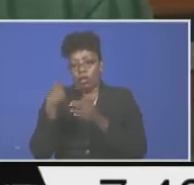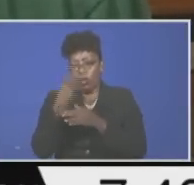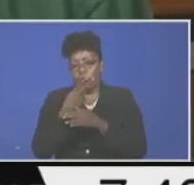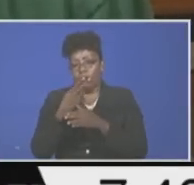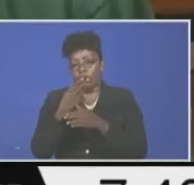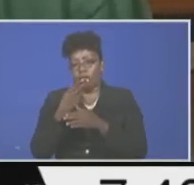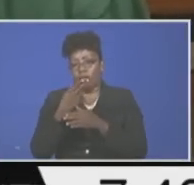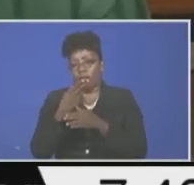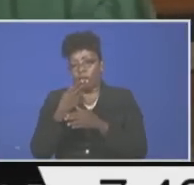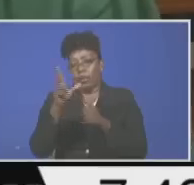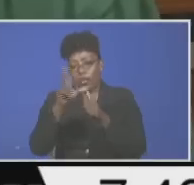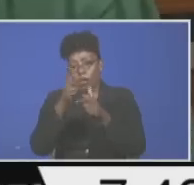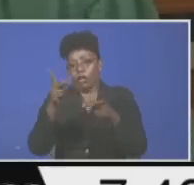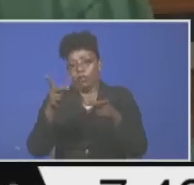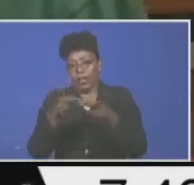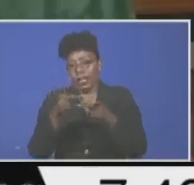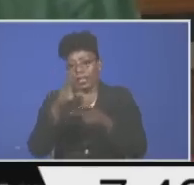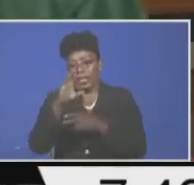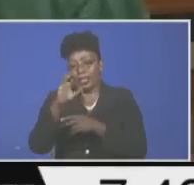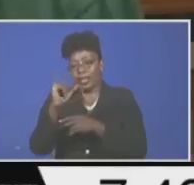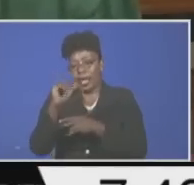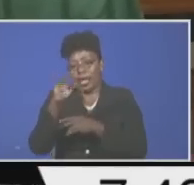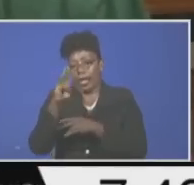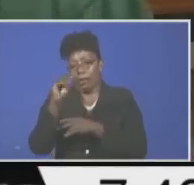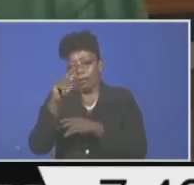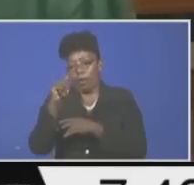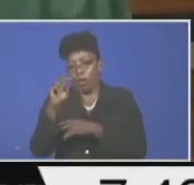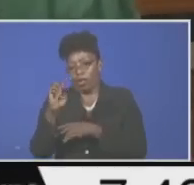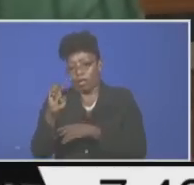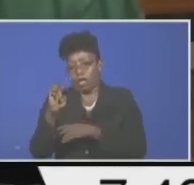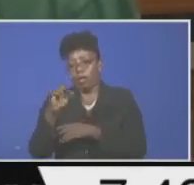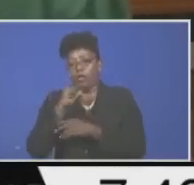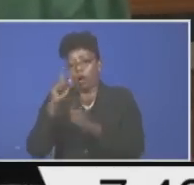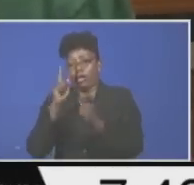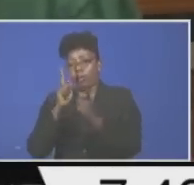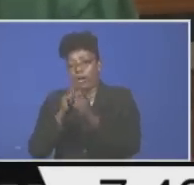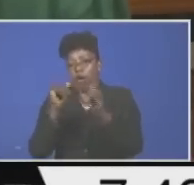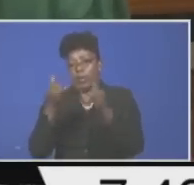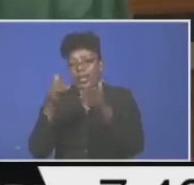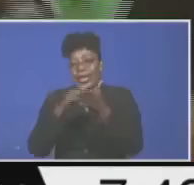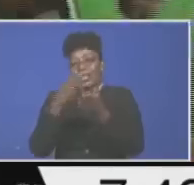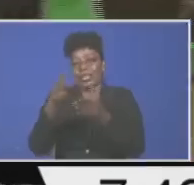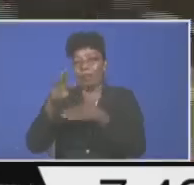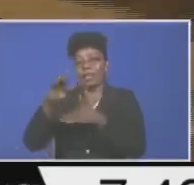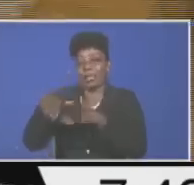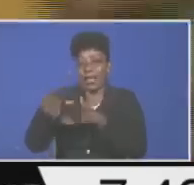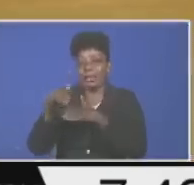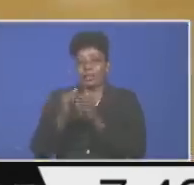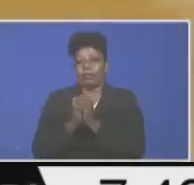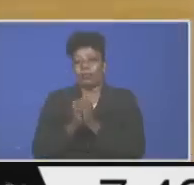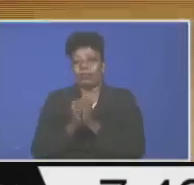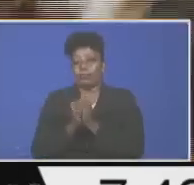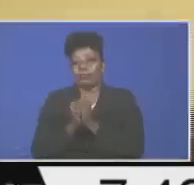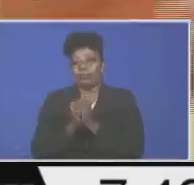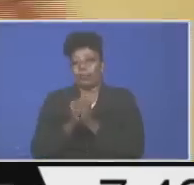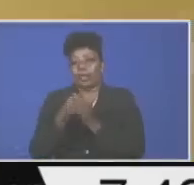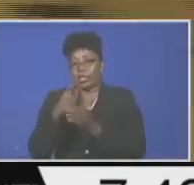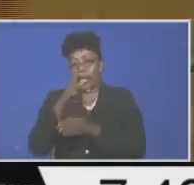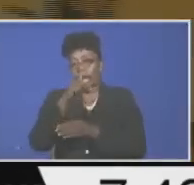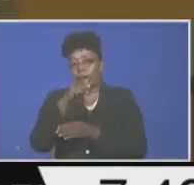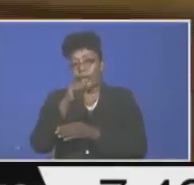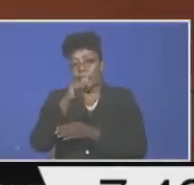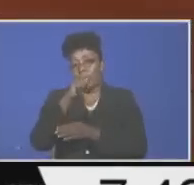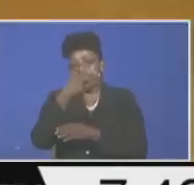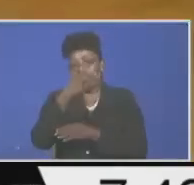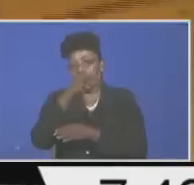right now. Cybots is also no slouch. We haven't met them as yet, so when we beat them, that could be another battle. Panthers, they're still undefeated. What's going to take